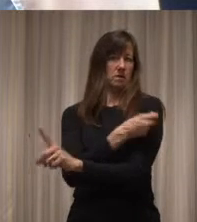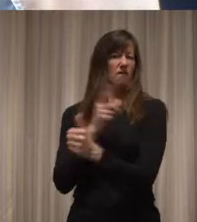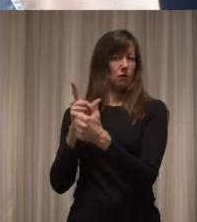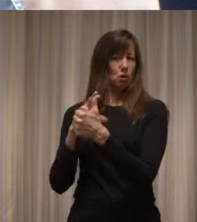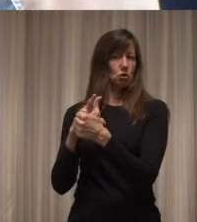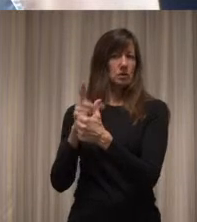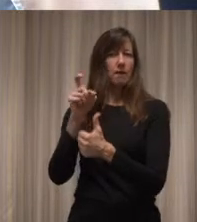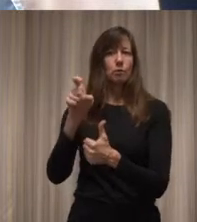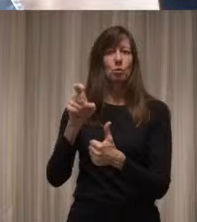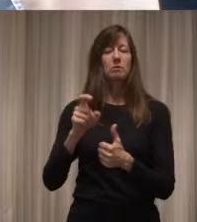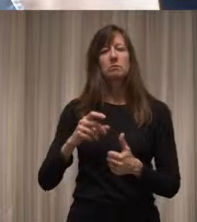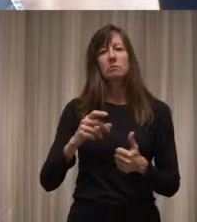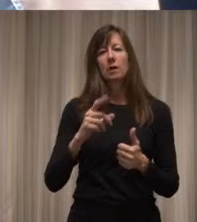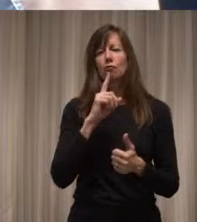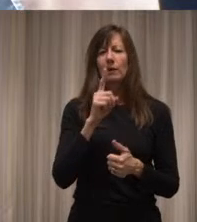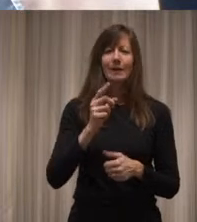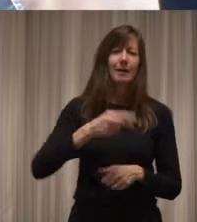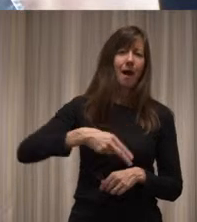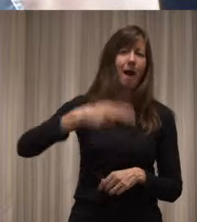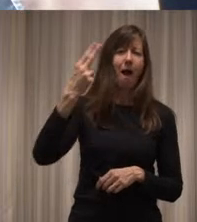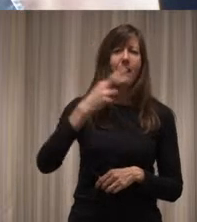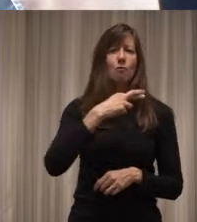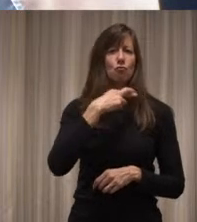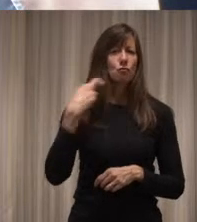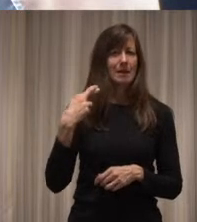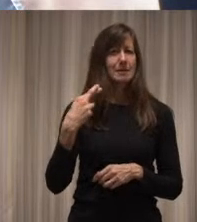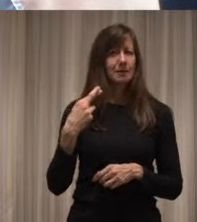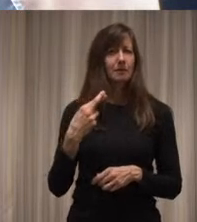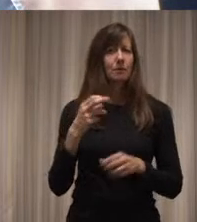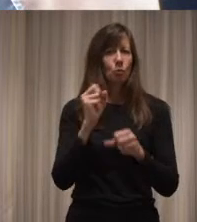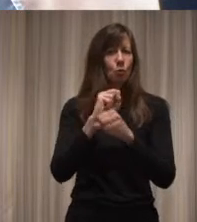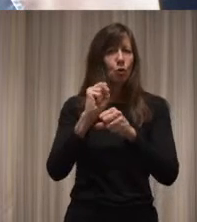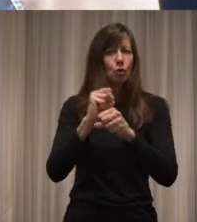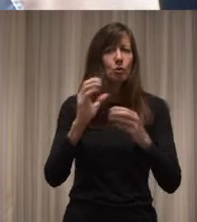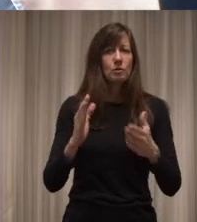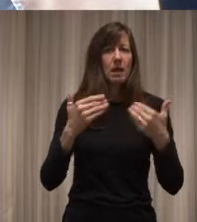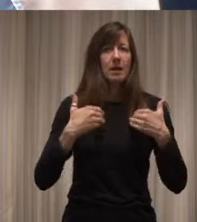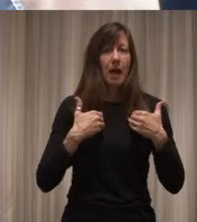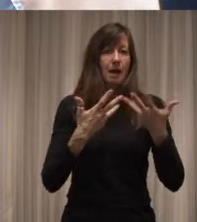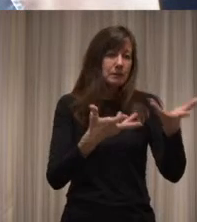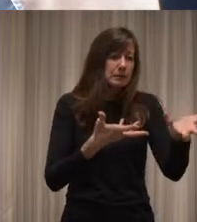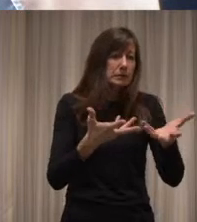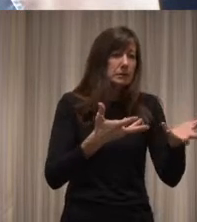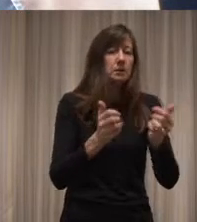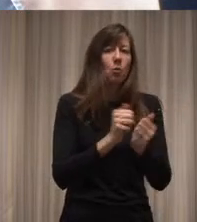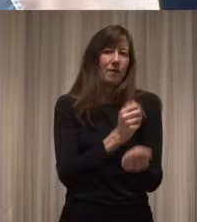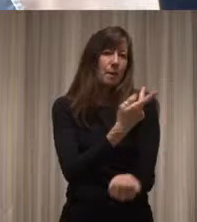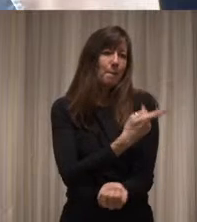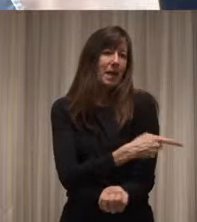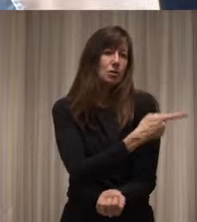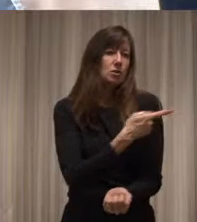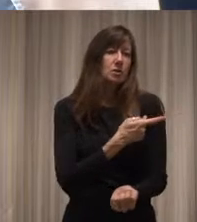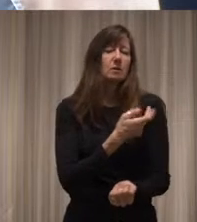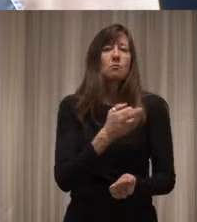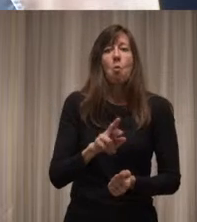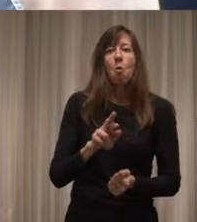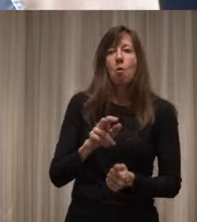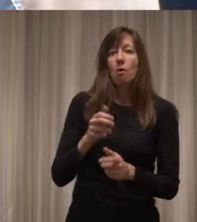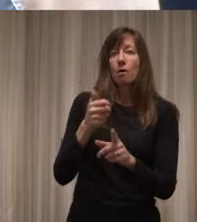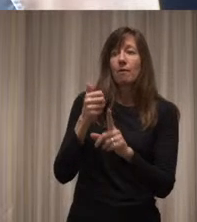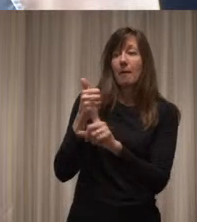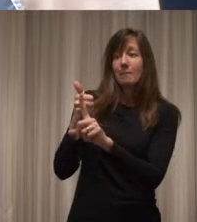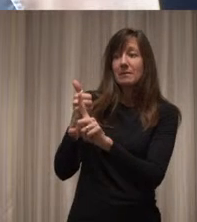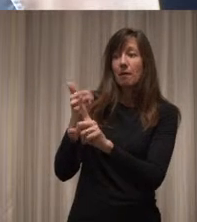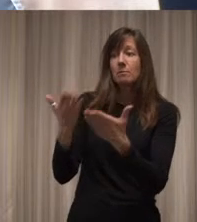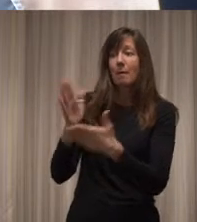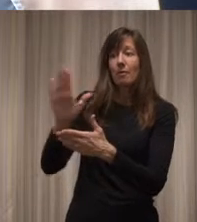health workers who have direct contact with patients or are testing people for COVID. So this is,